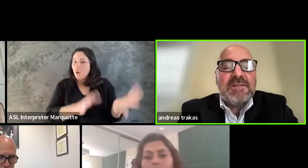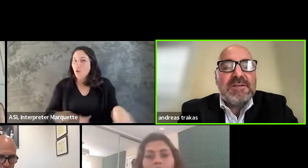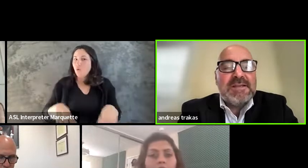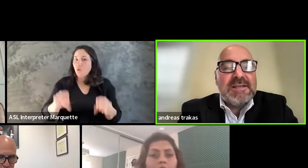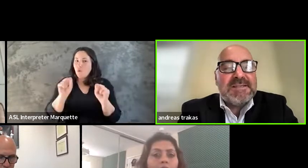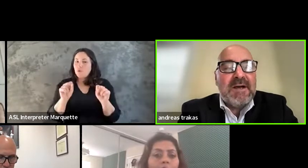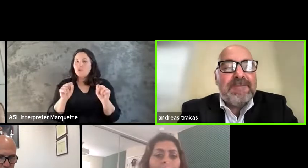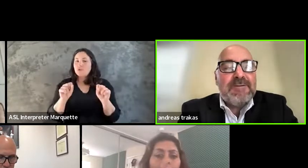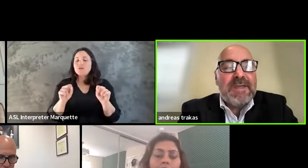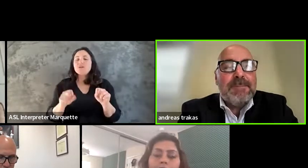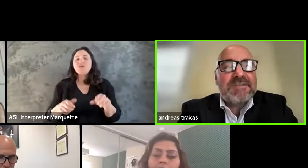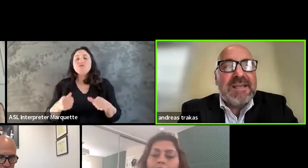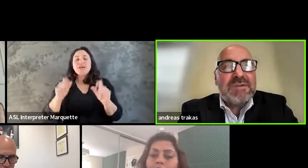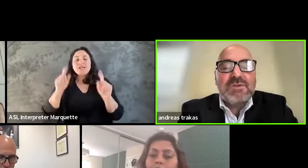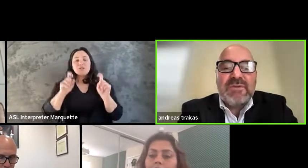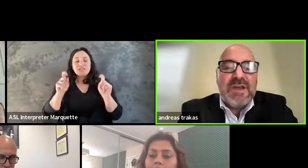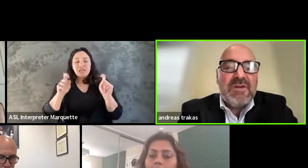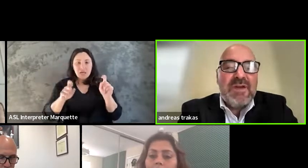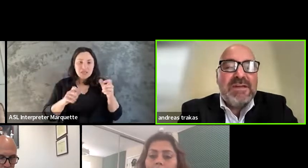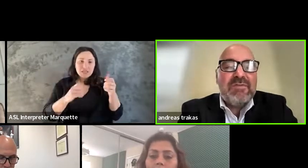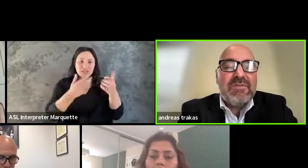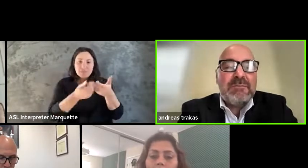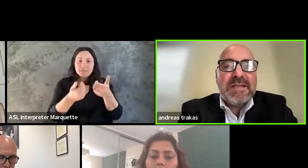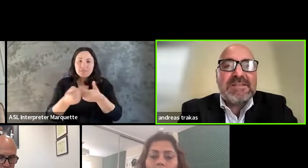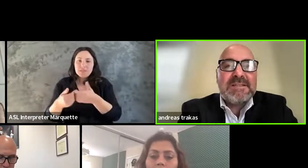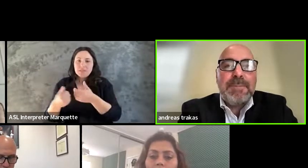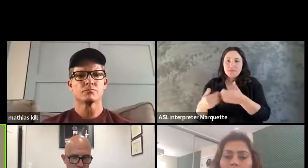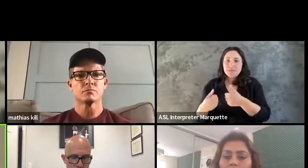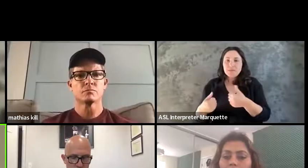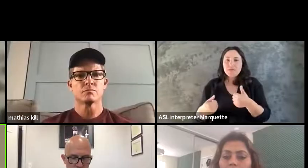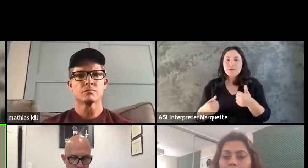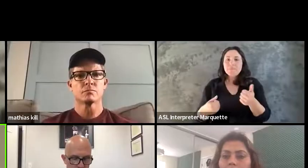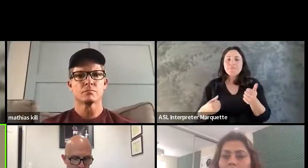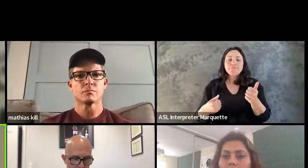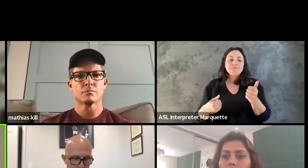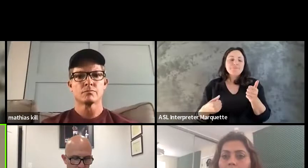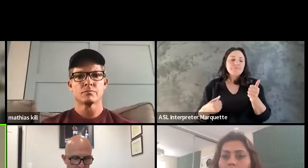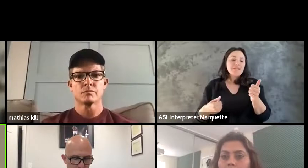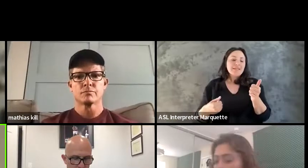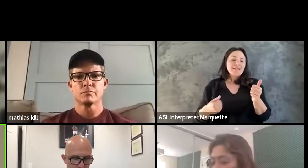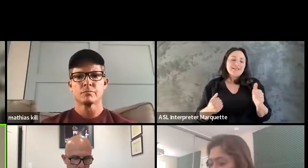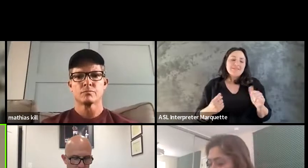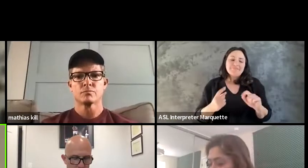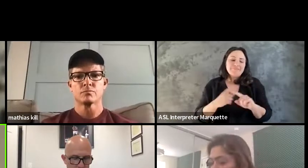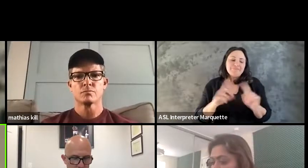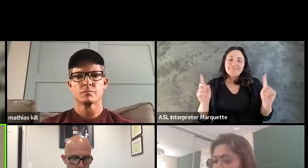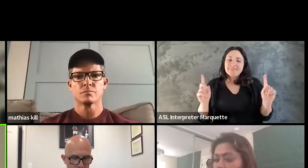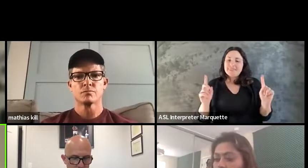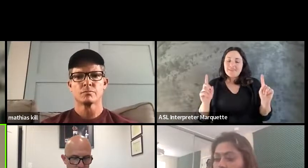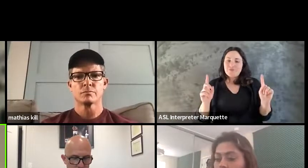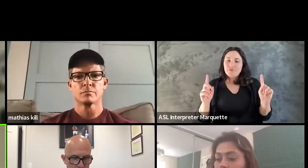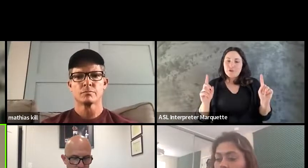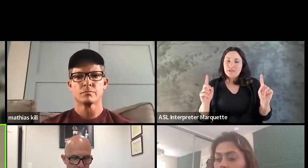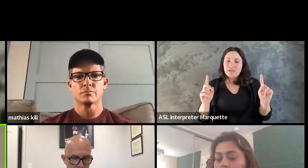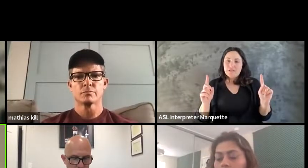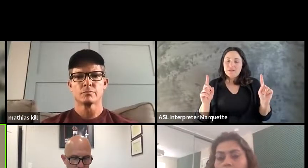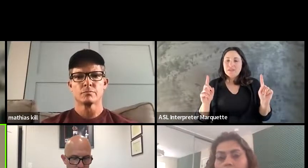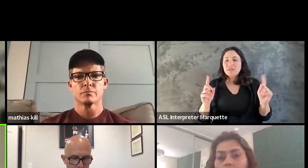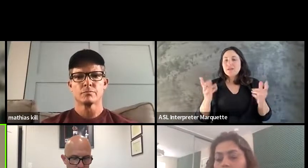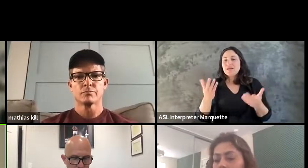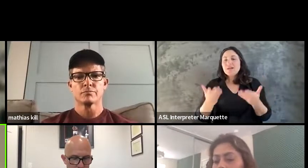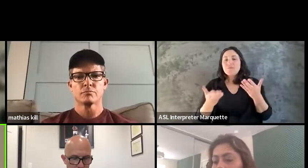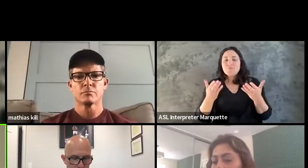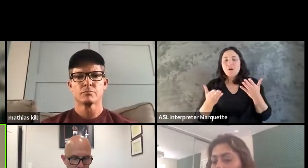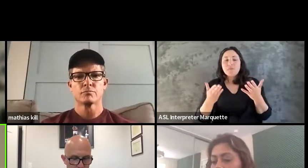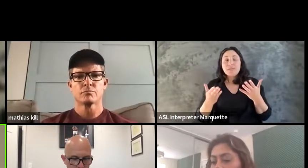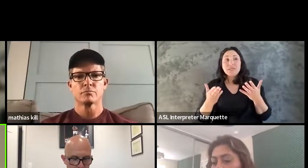to chunk the test out for them. This test was very, very different from tests in the past. It was probably about a third of the length,